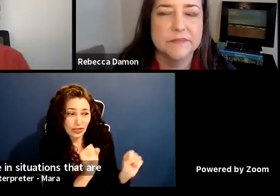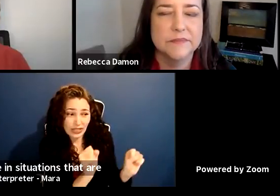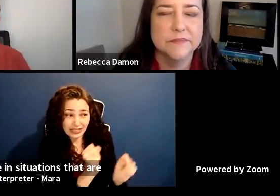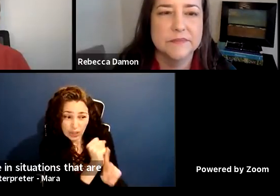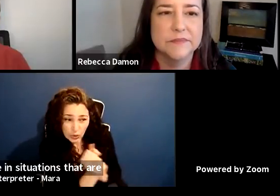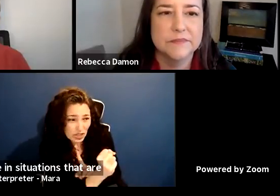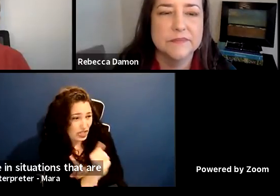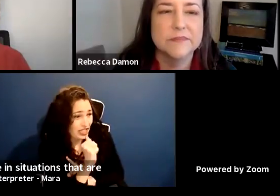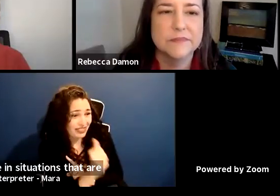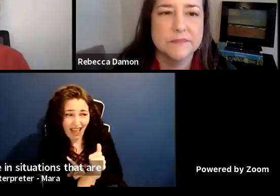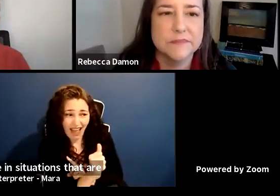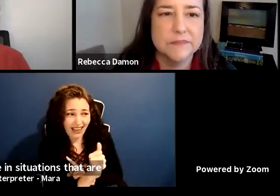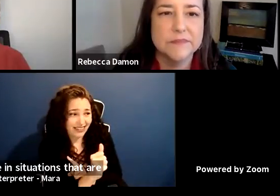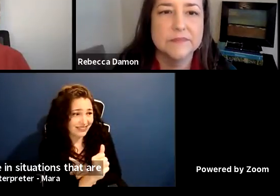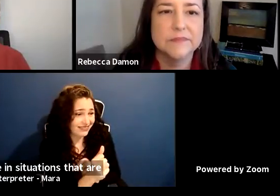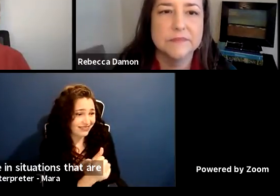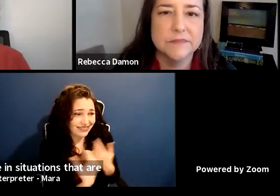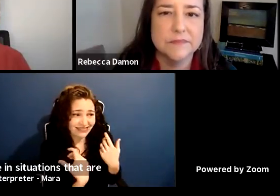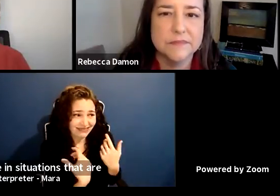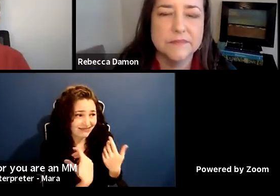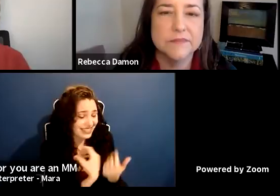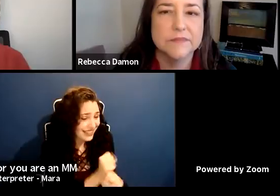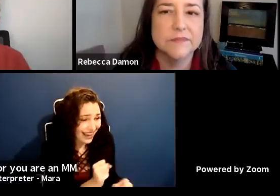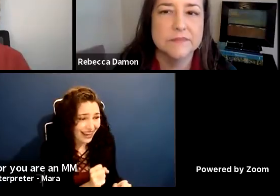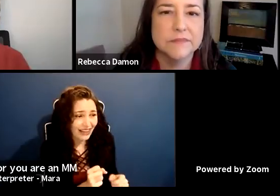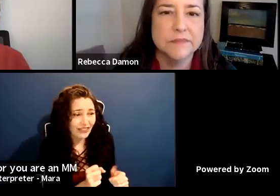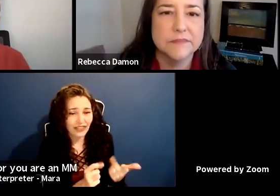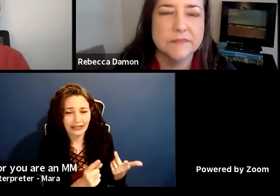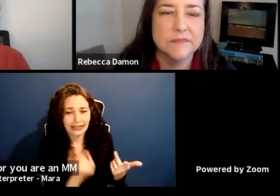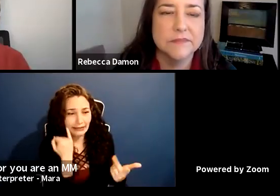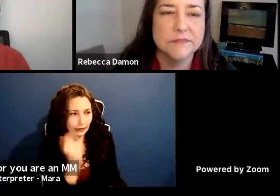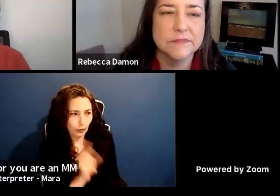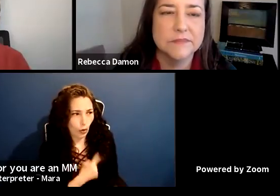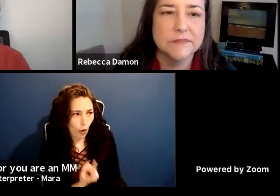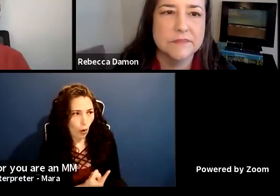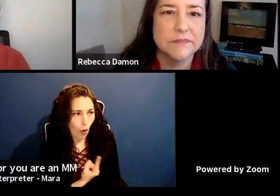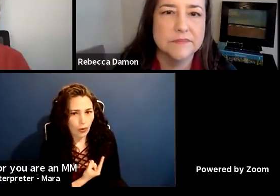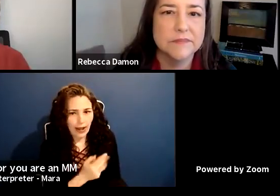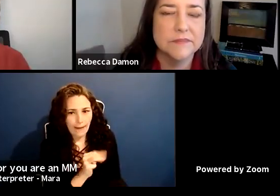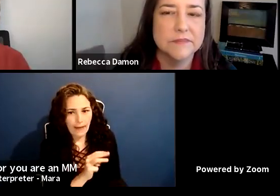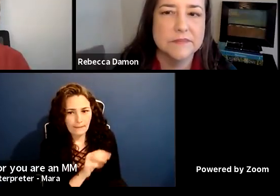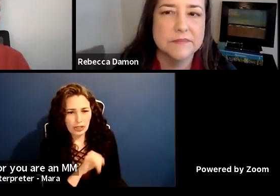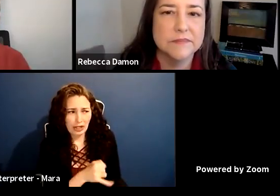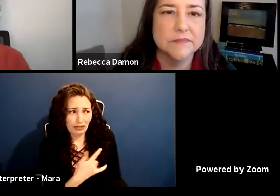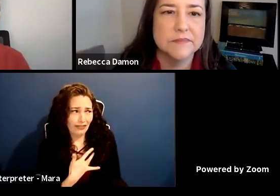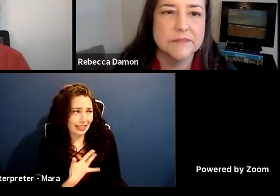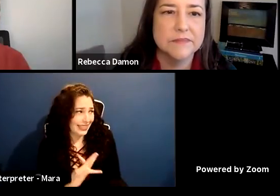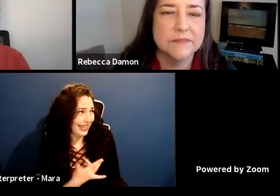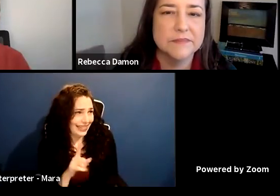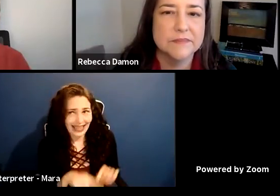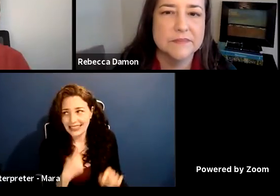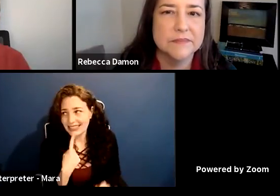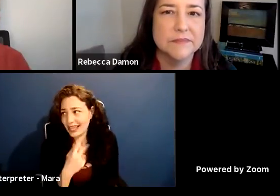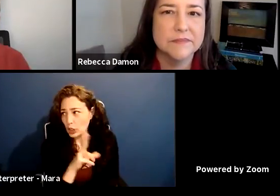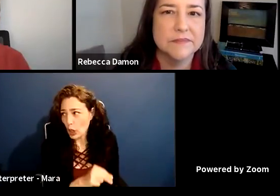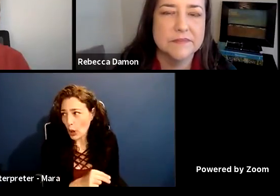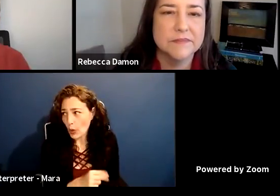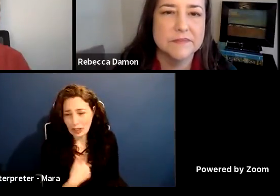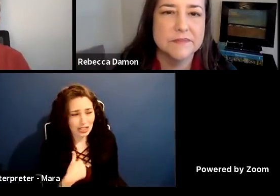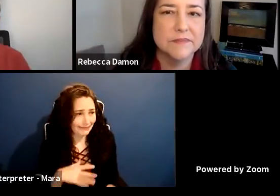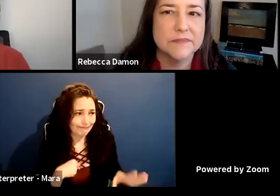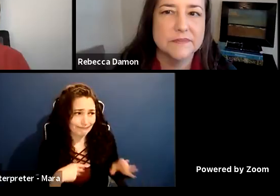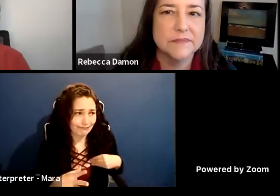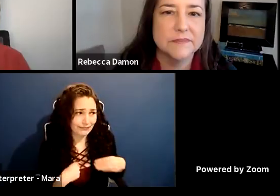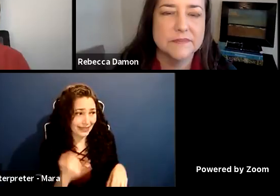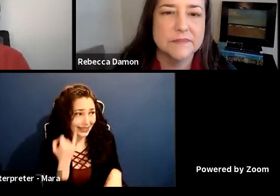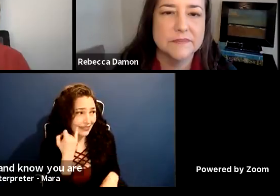MMJ, it's really hard to say no to that and to feel as though you're not going to be retaliated against. So that